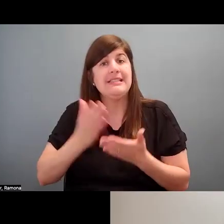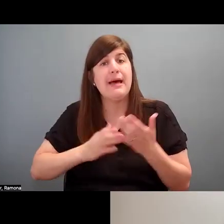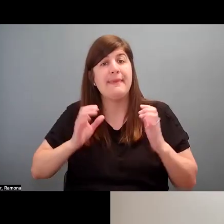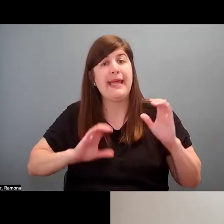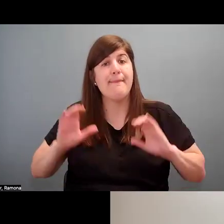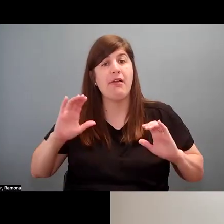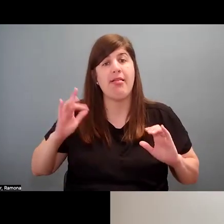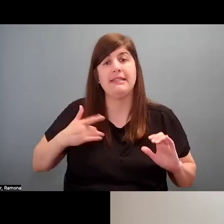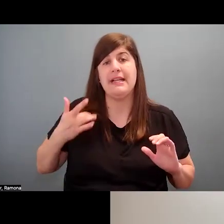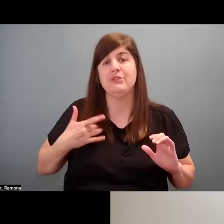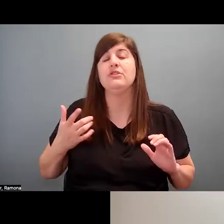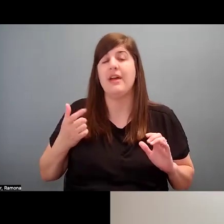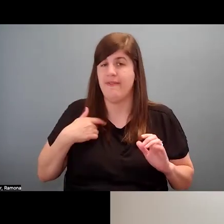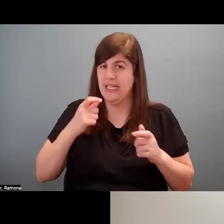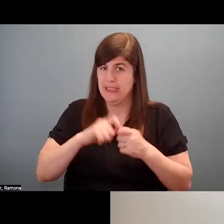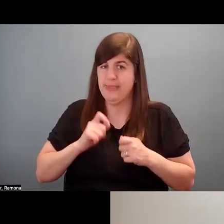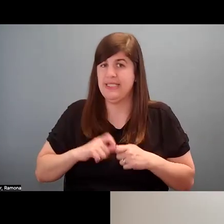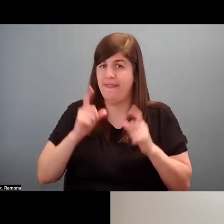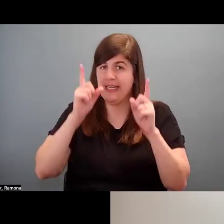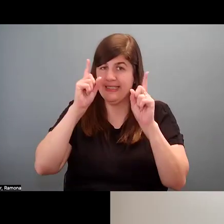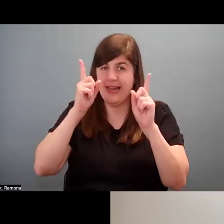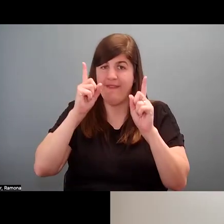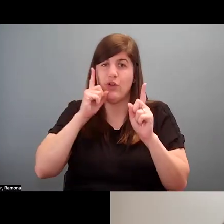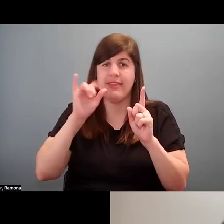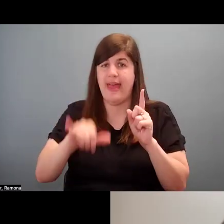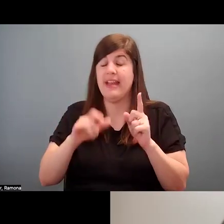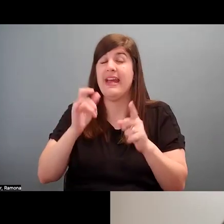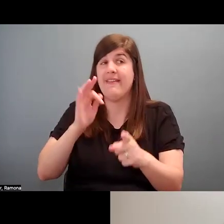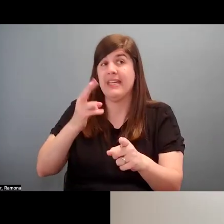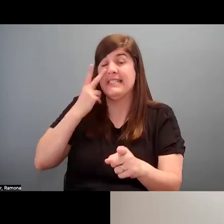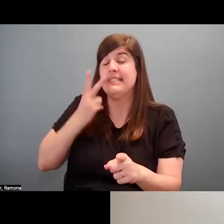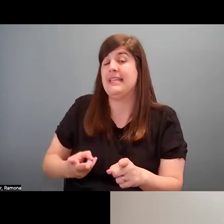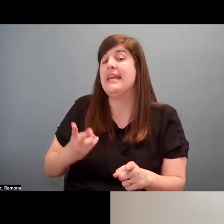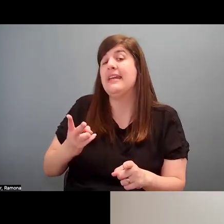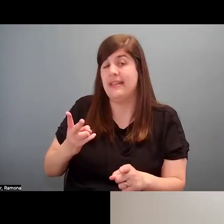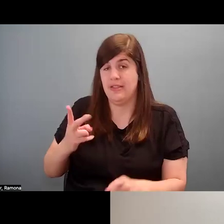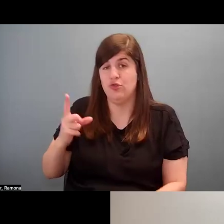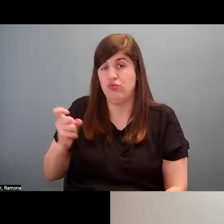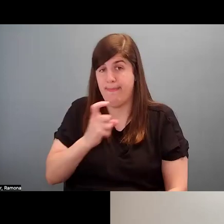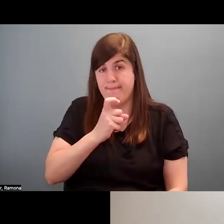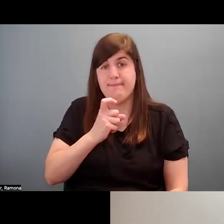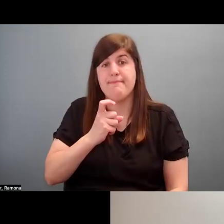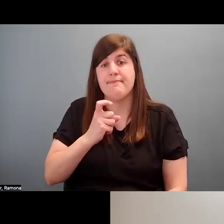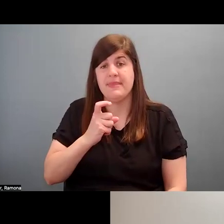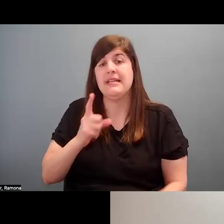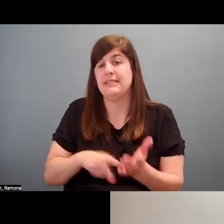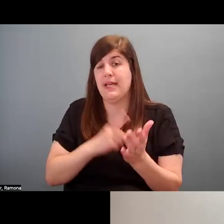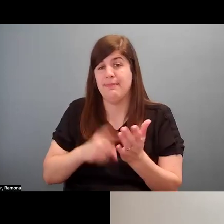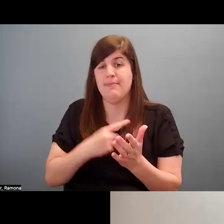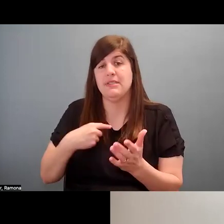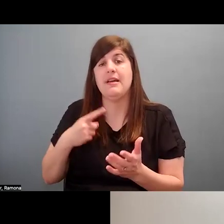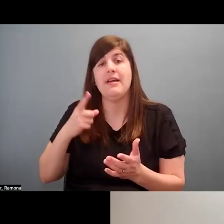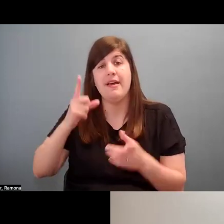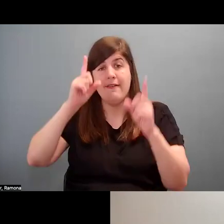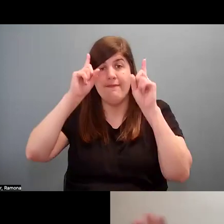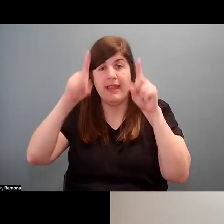have a specific set of antennae for this. And if you've seen shrimp, and if you've seen them, they sometimes flick their